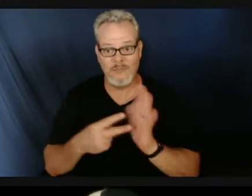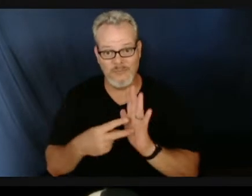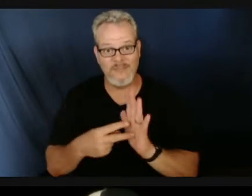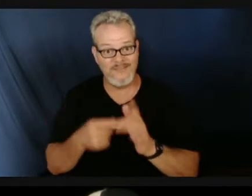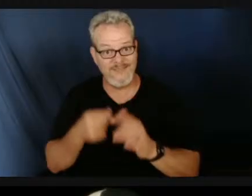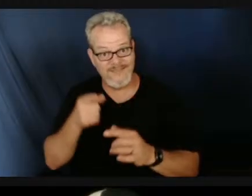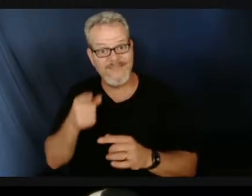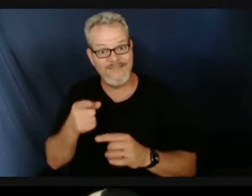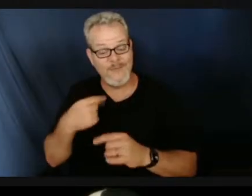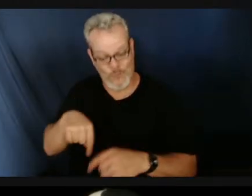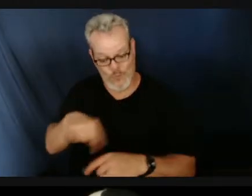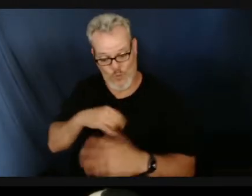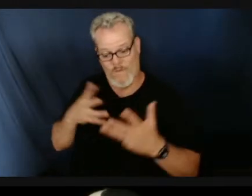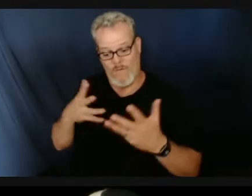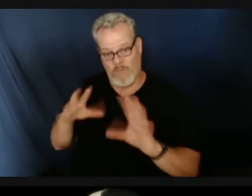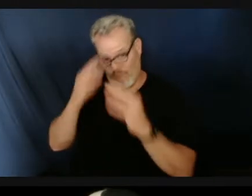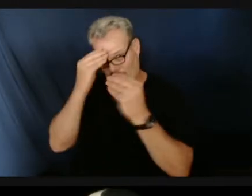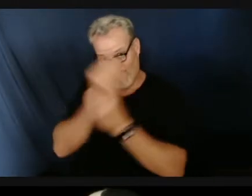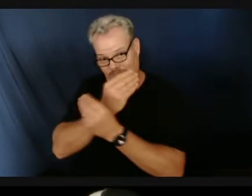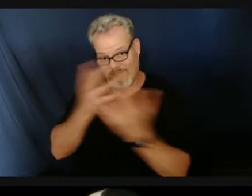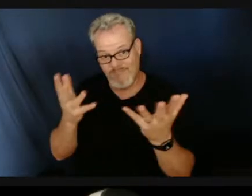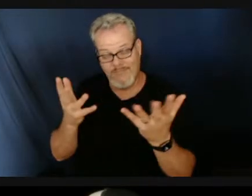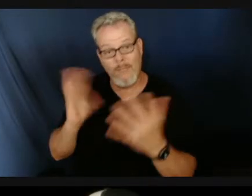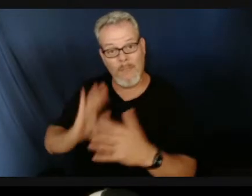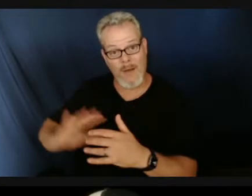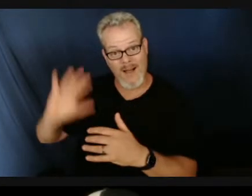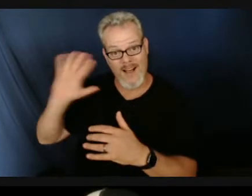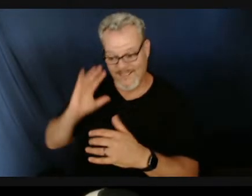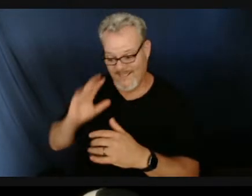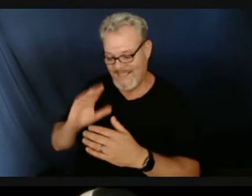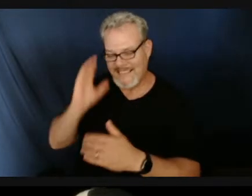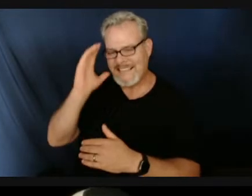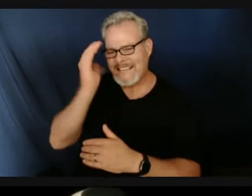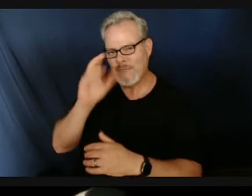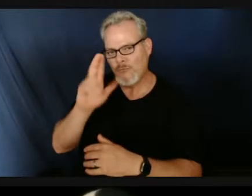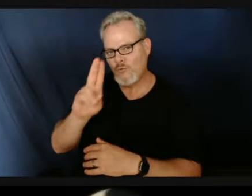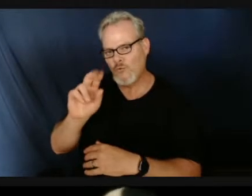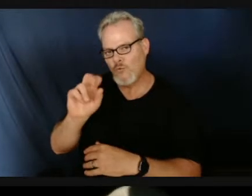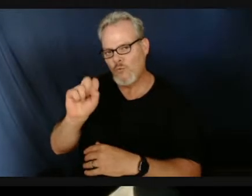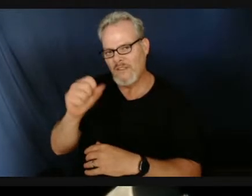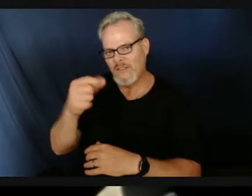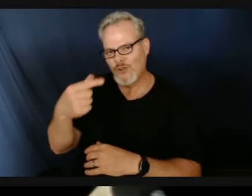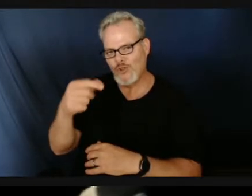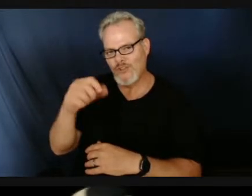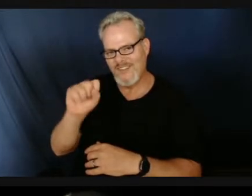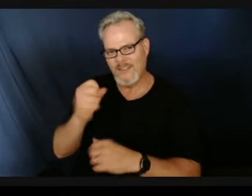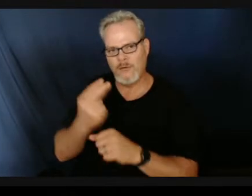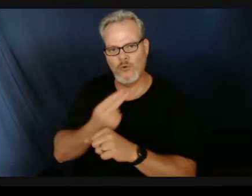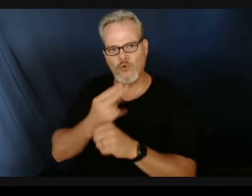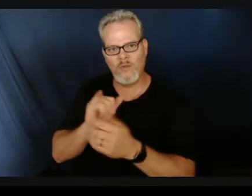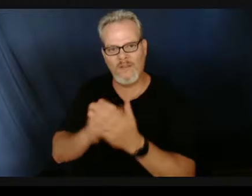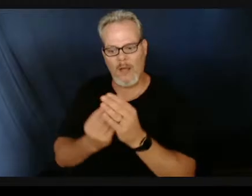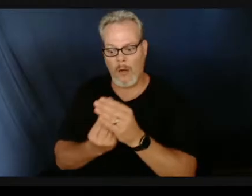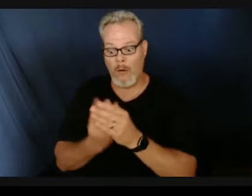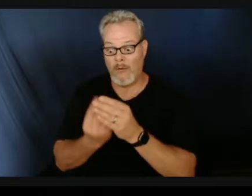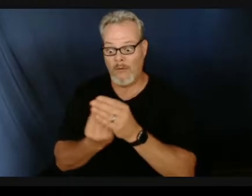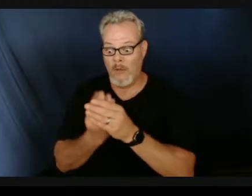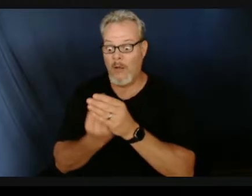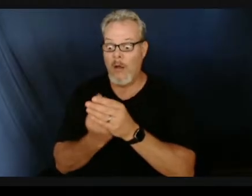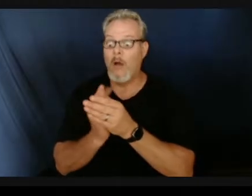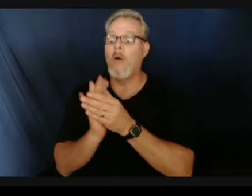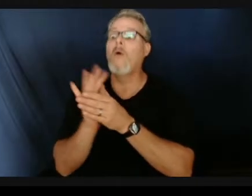the past that it seemed that the USGS was using overflow of the vents as their criteria to mark the start of an